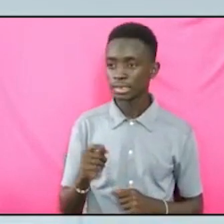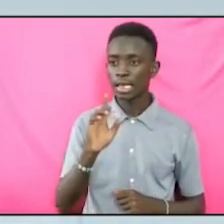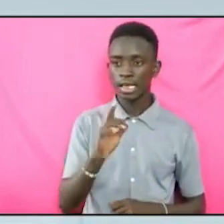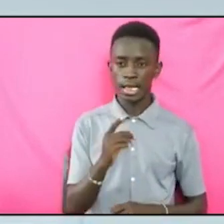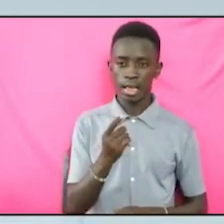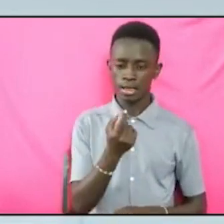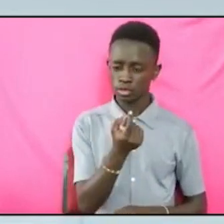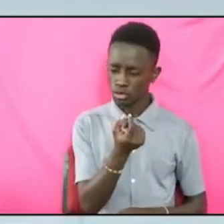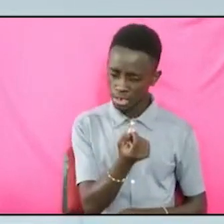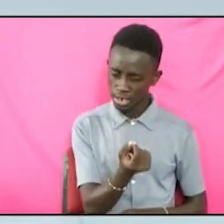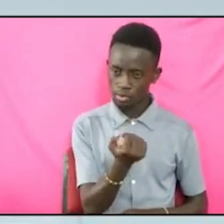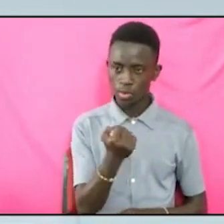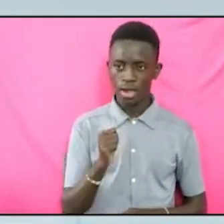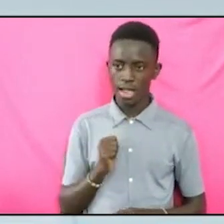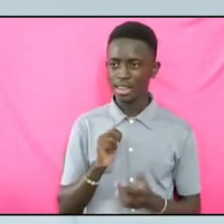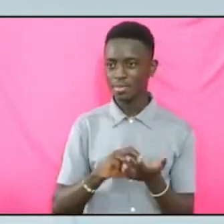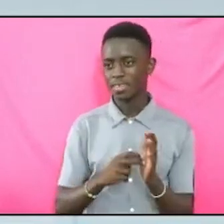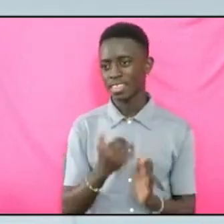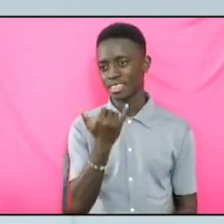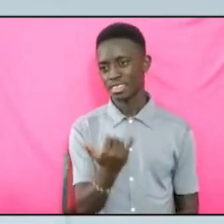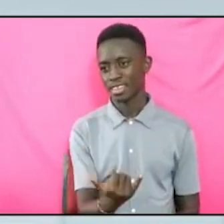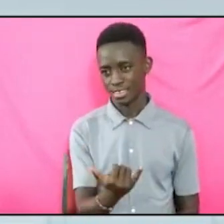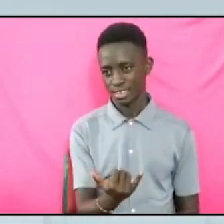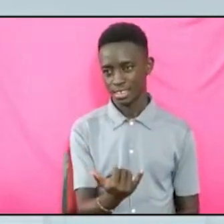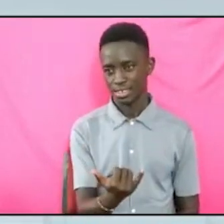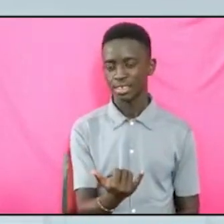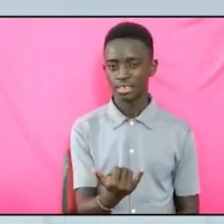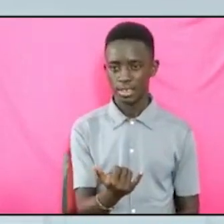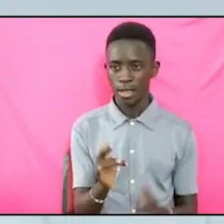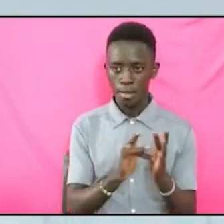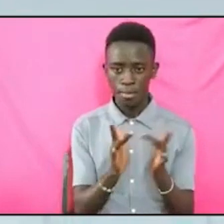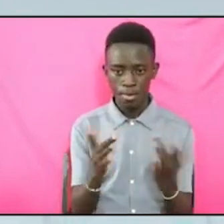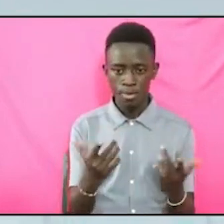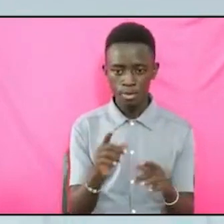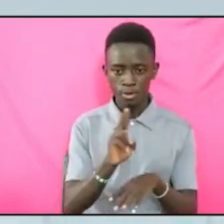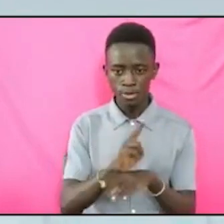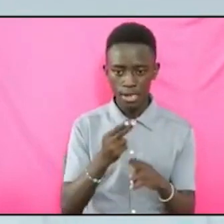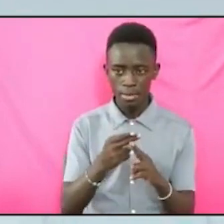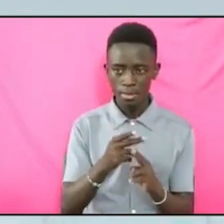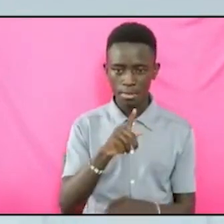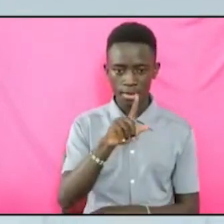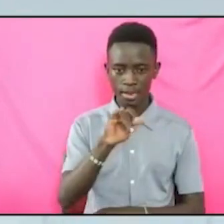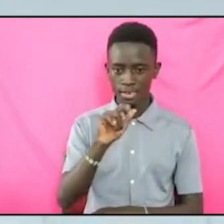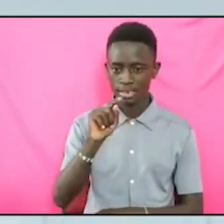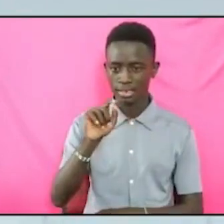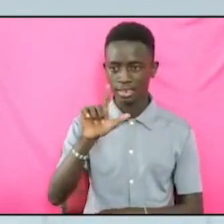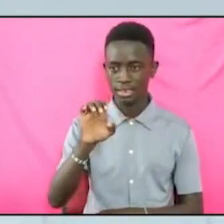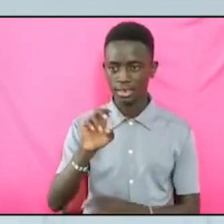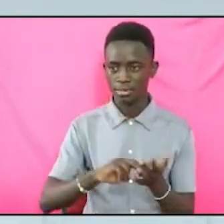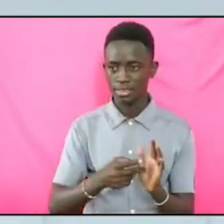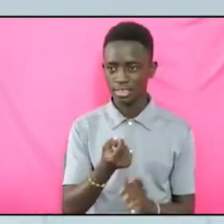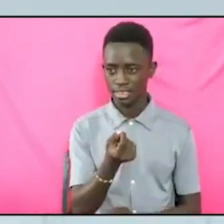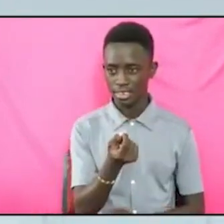girl. She was a little, little girl. No wonder they don't name her. And you know,